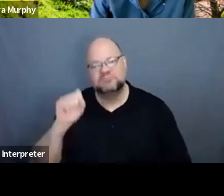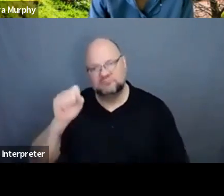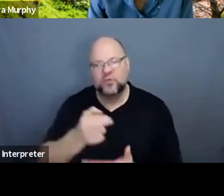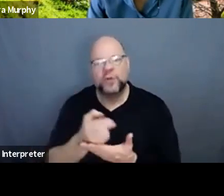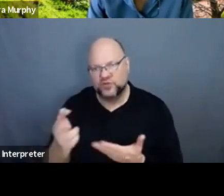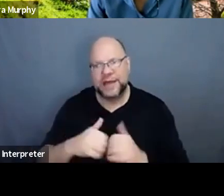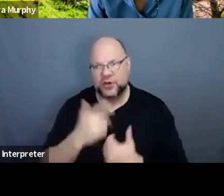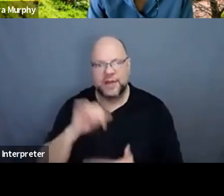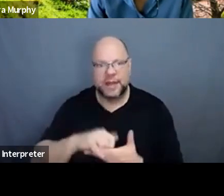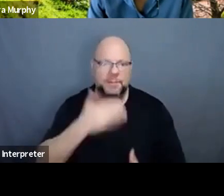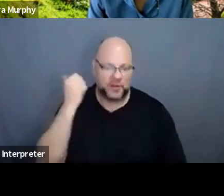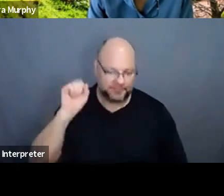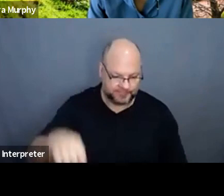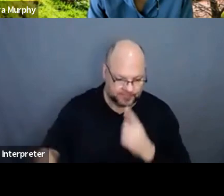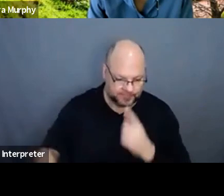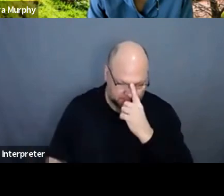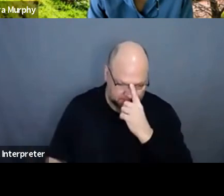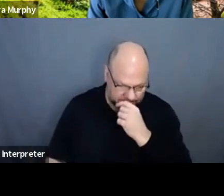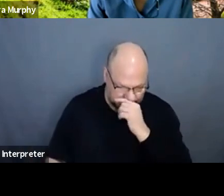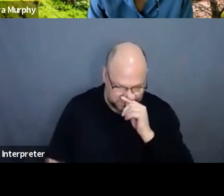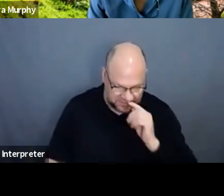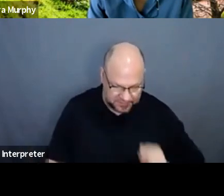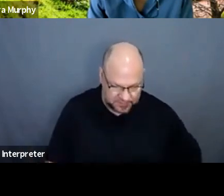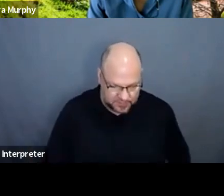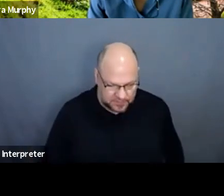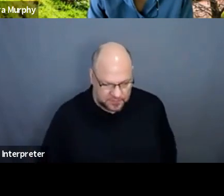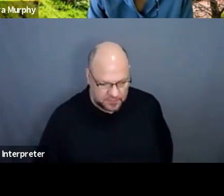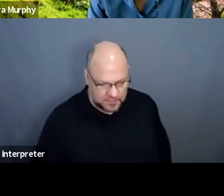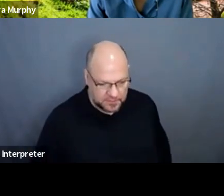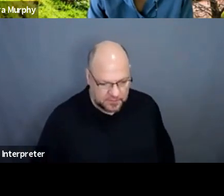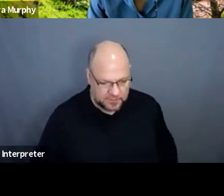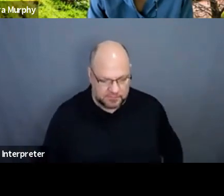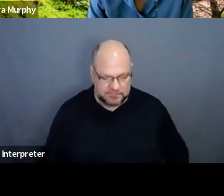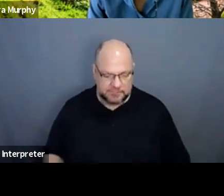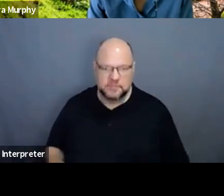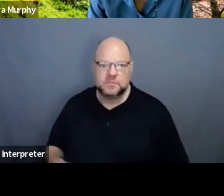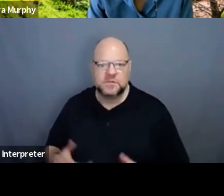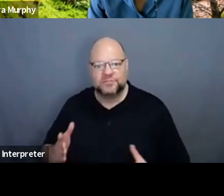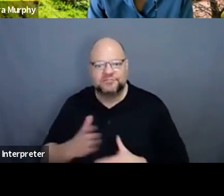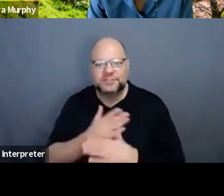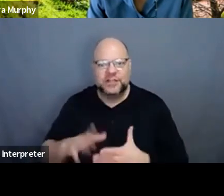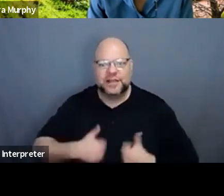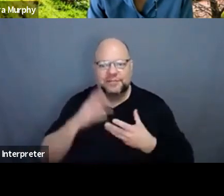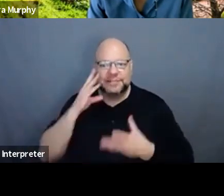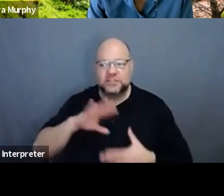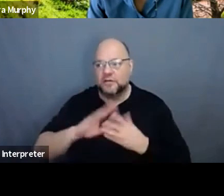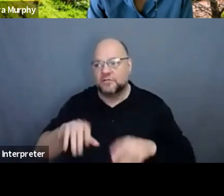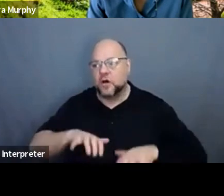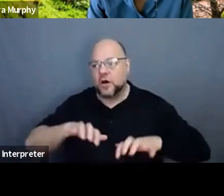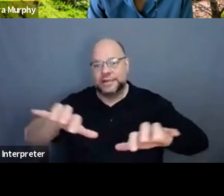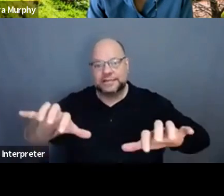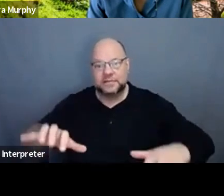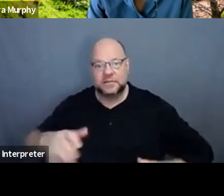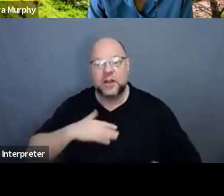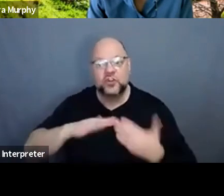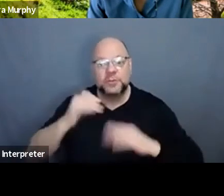for how to do it better for now, if you are forced to be in a situation where you are not you don't share the lived experiences of your audience. I do